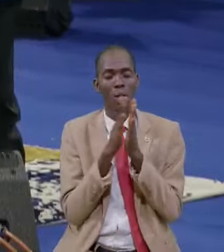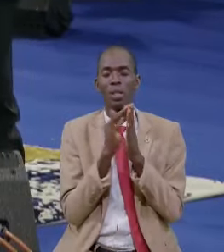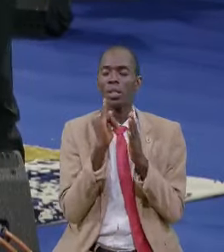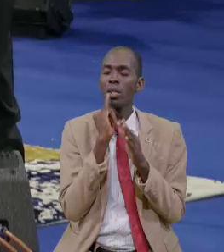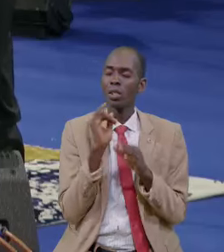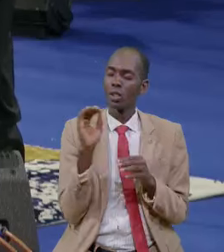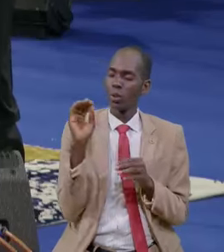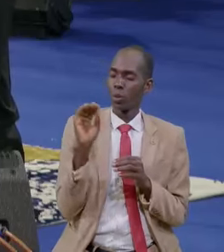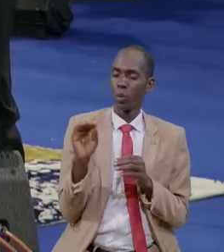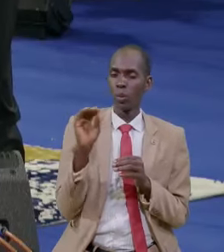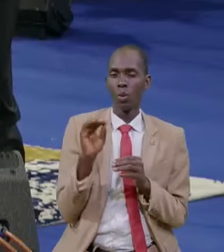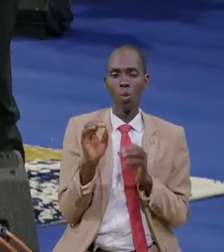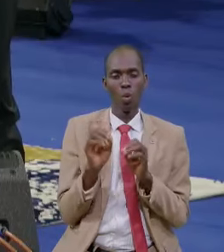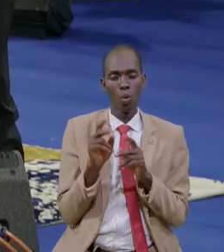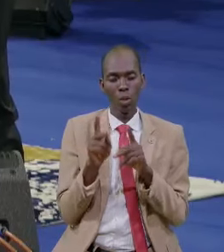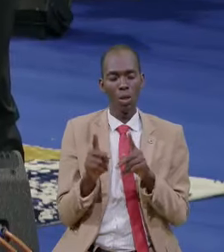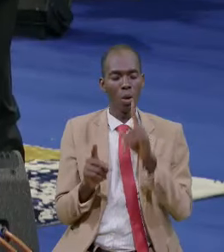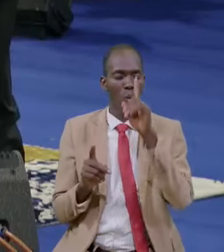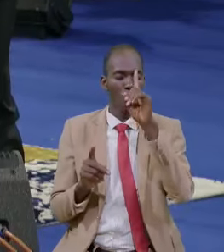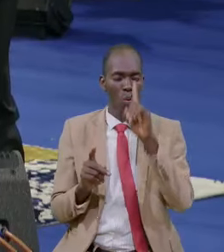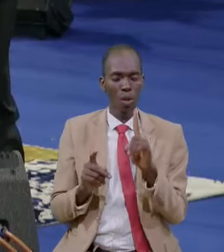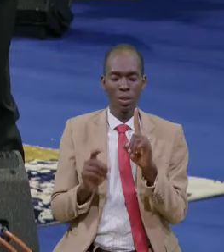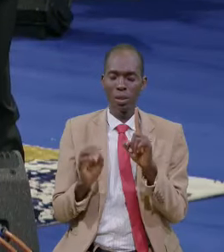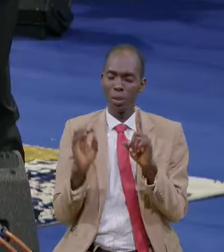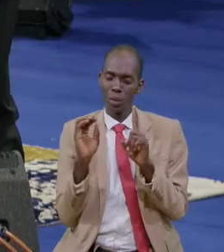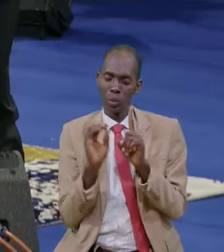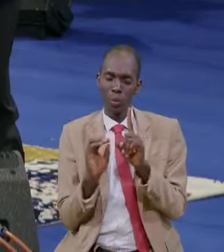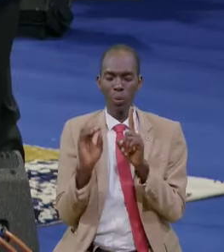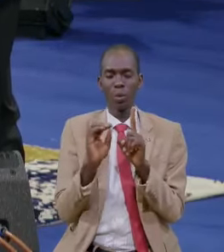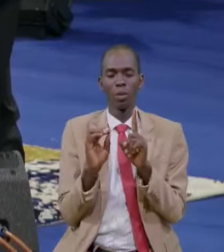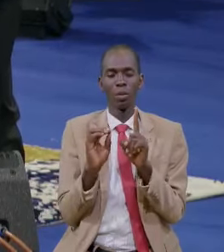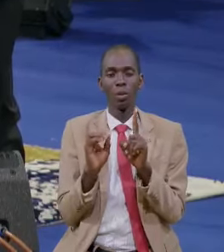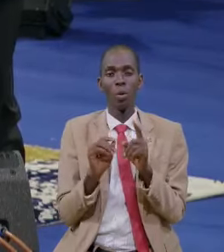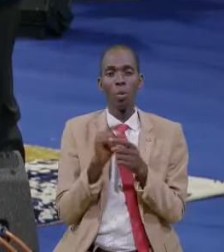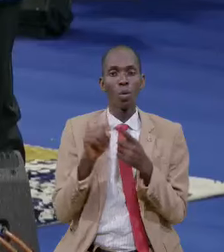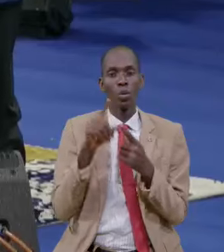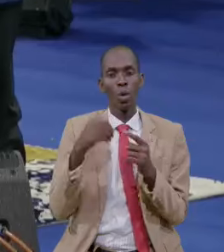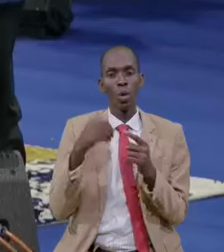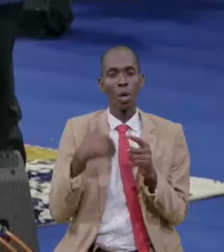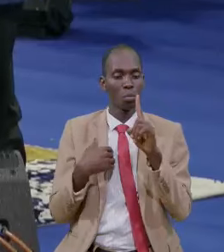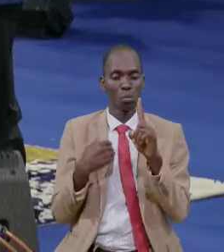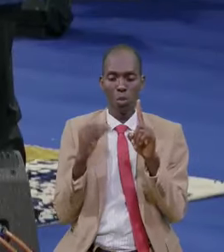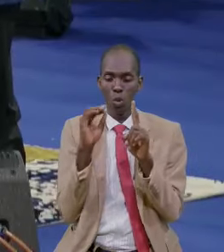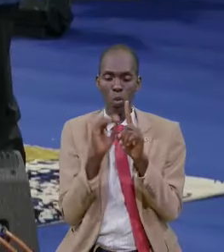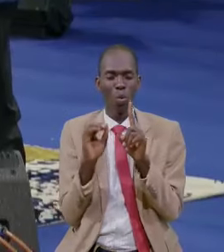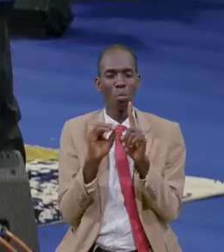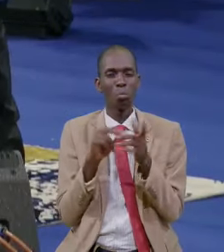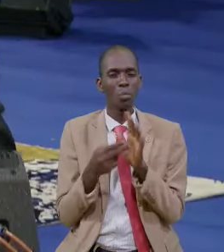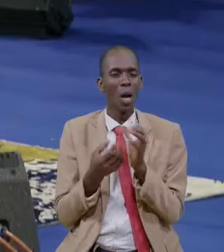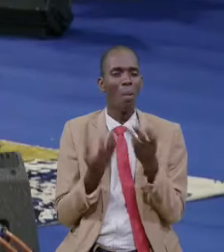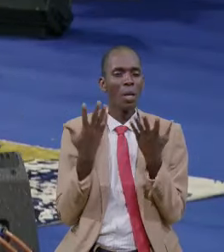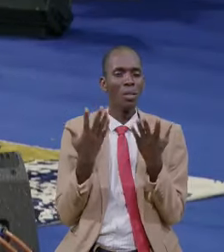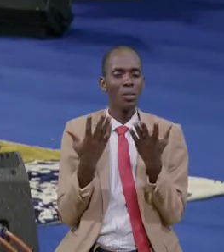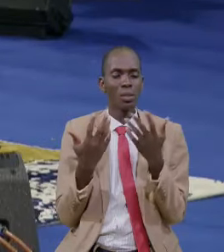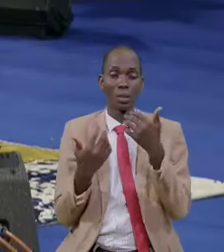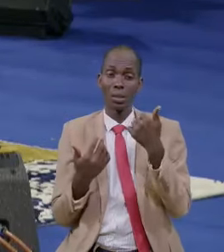zero beside his prayer, one. When you have one and then zero, what's that?